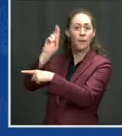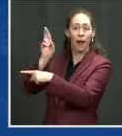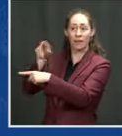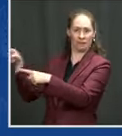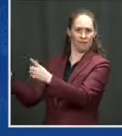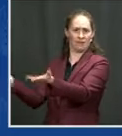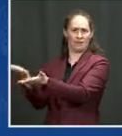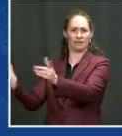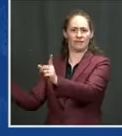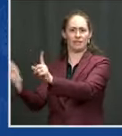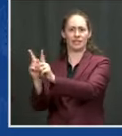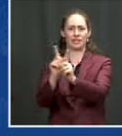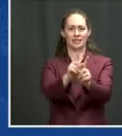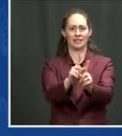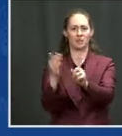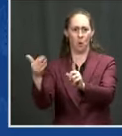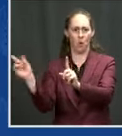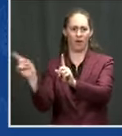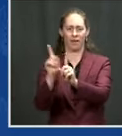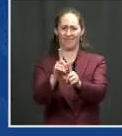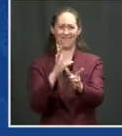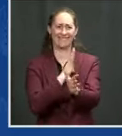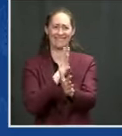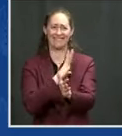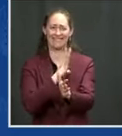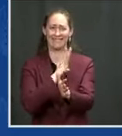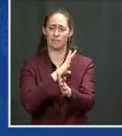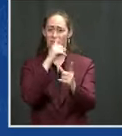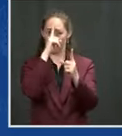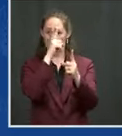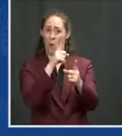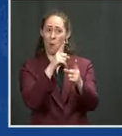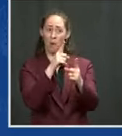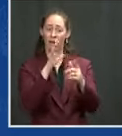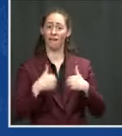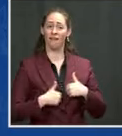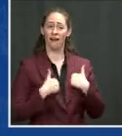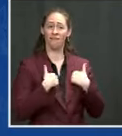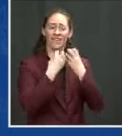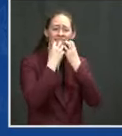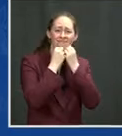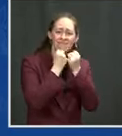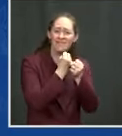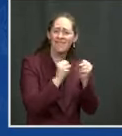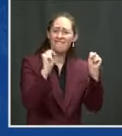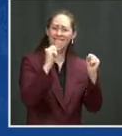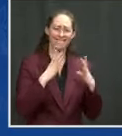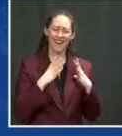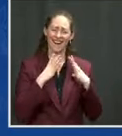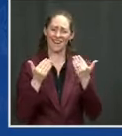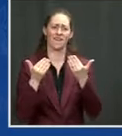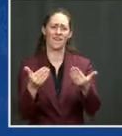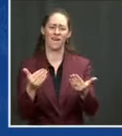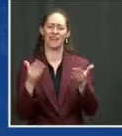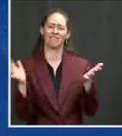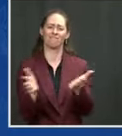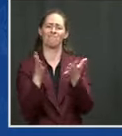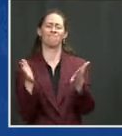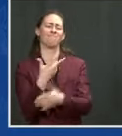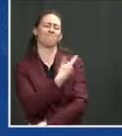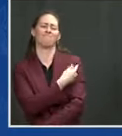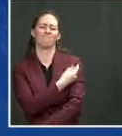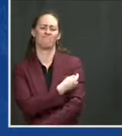data, third-party validators, and then trusted delivery methods of this. And we used the voting census model on a way